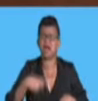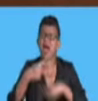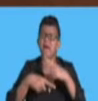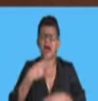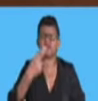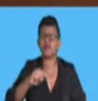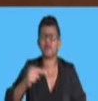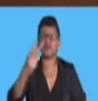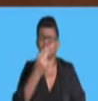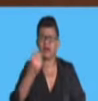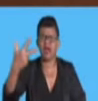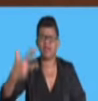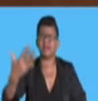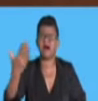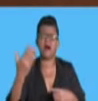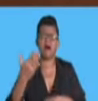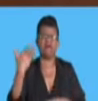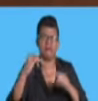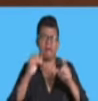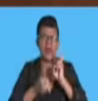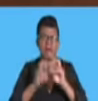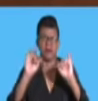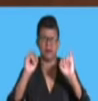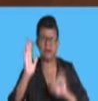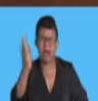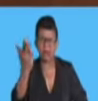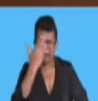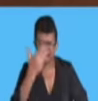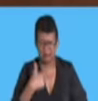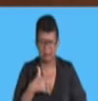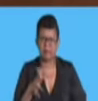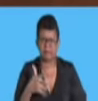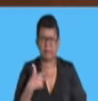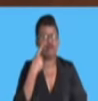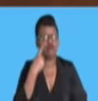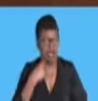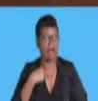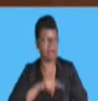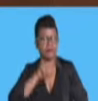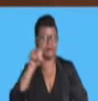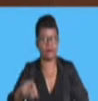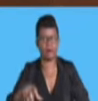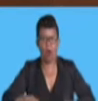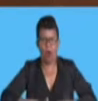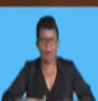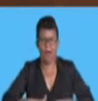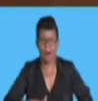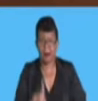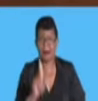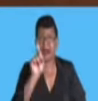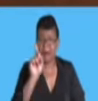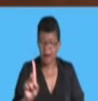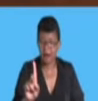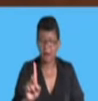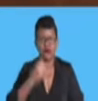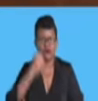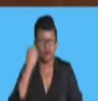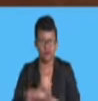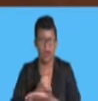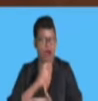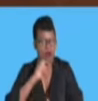election processes and results within the time allowed by law. I assure the nation that SODALPA will follow the rule of